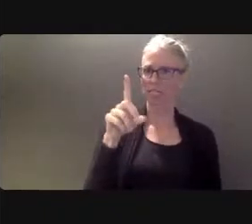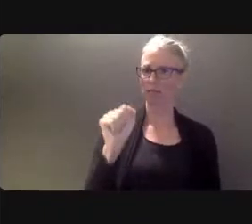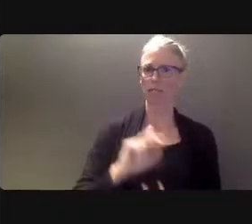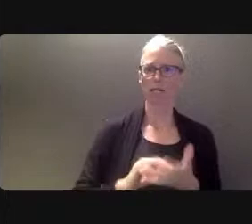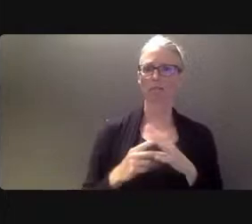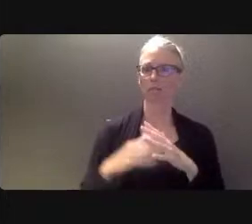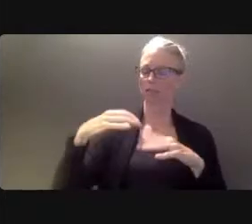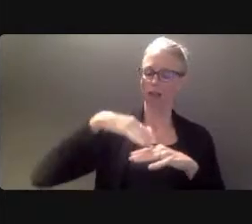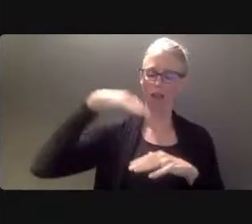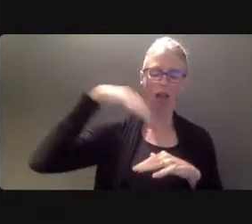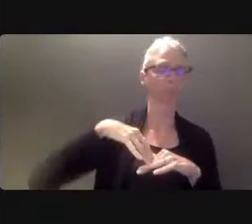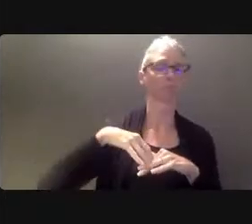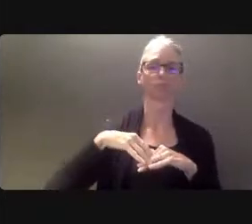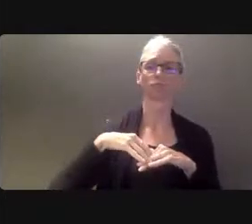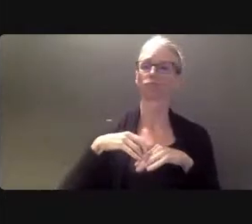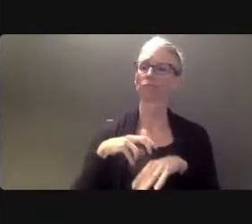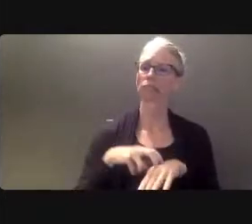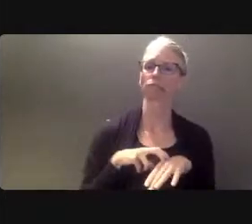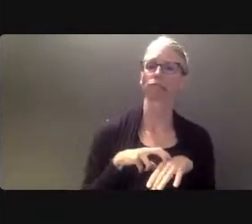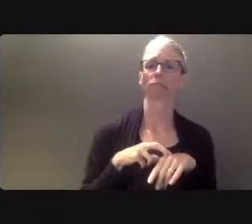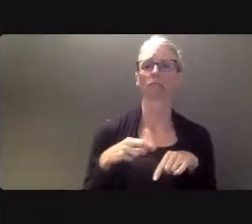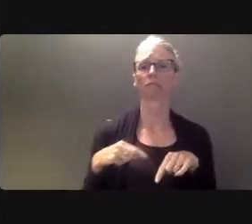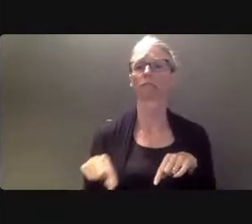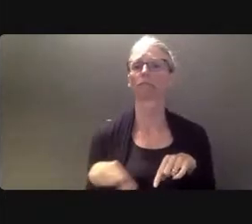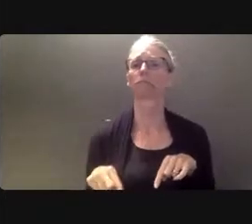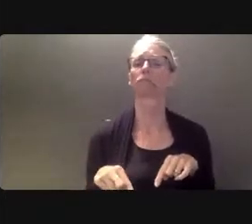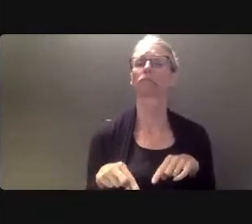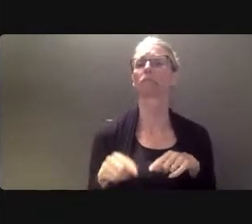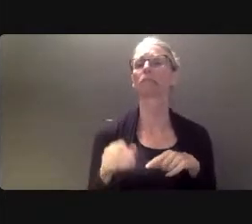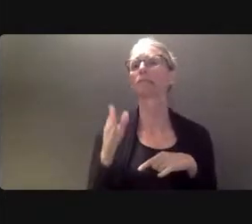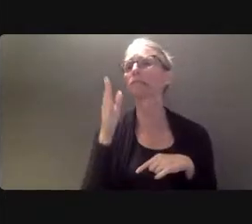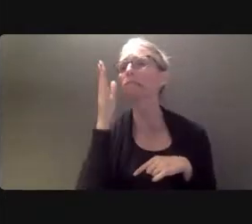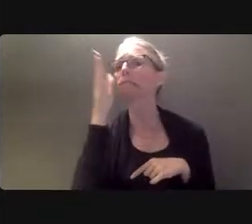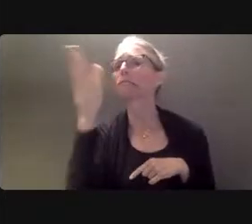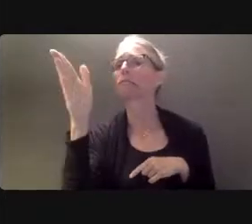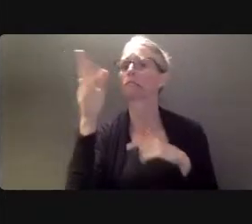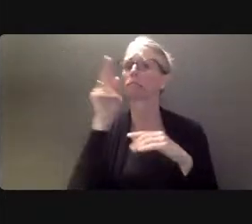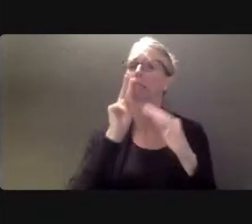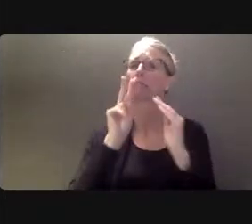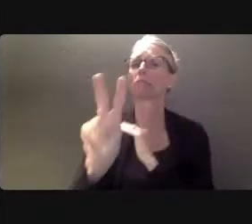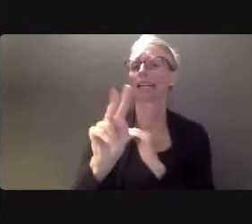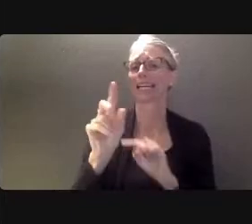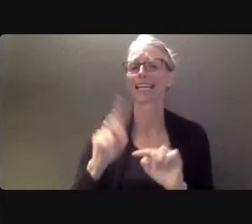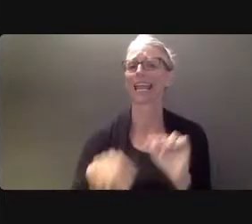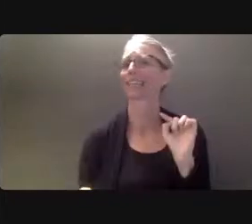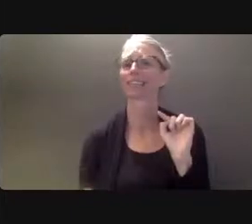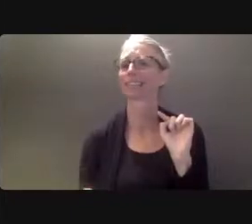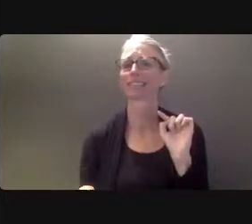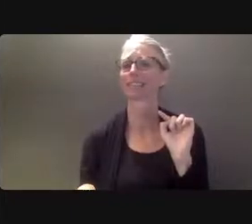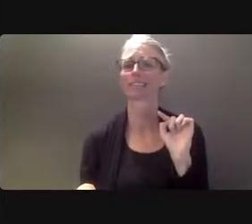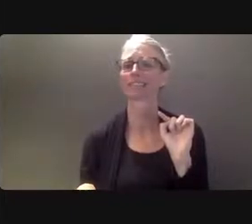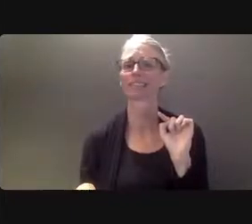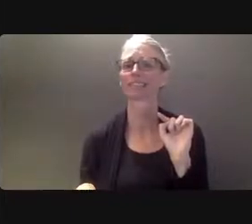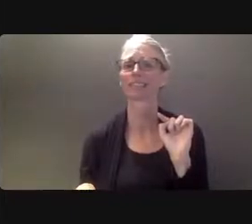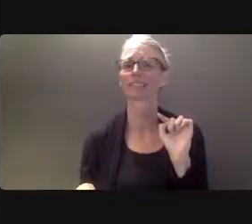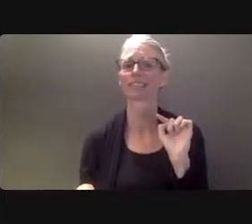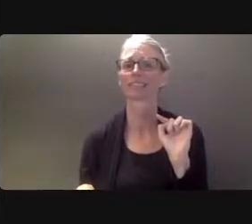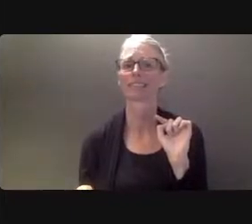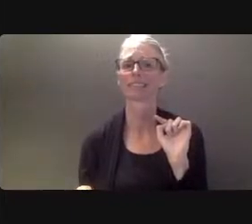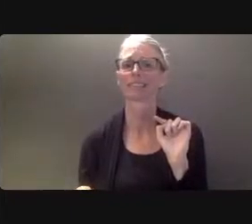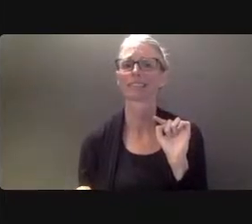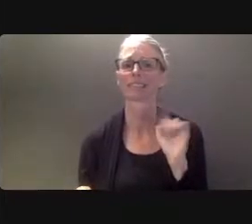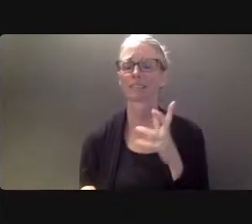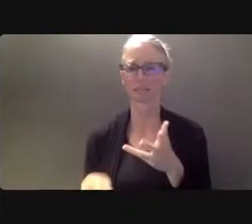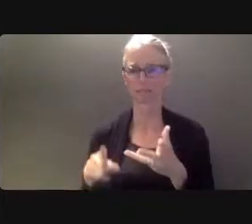the unknown. We may not have people in our lives with disabilities who have that